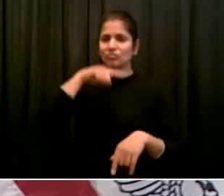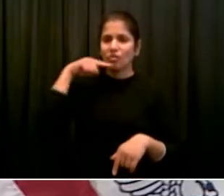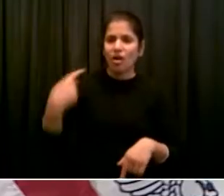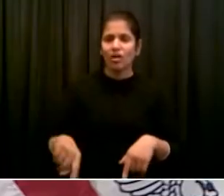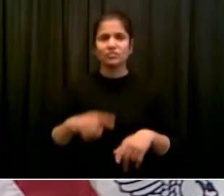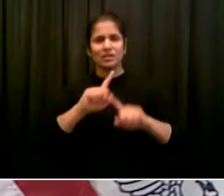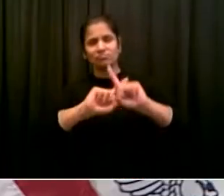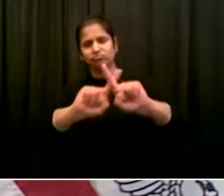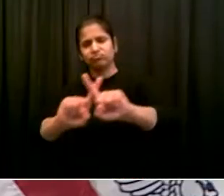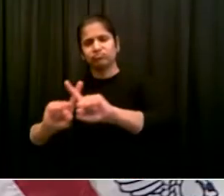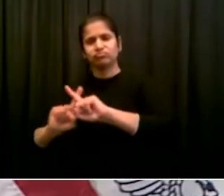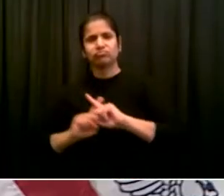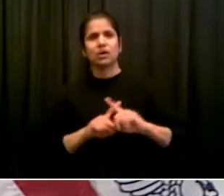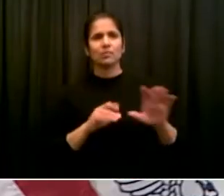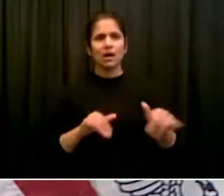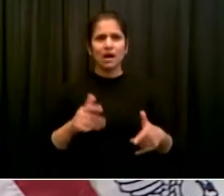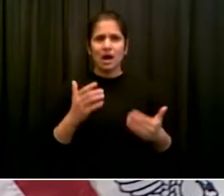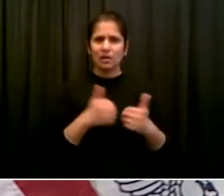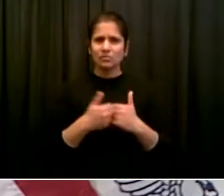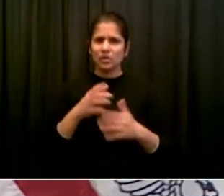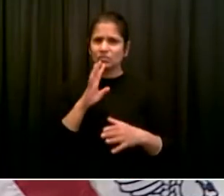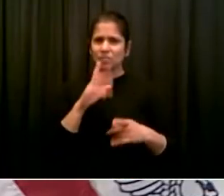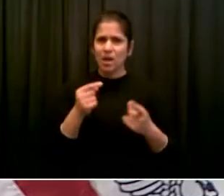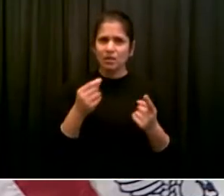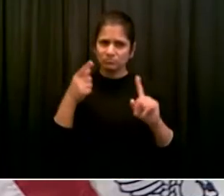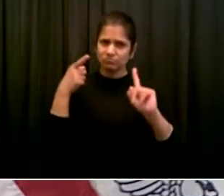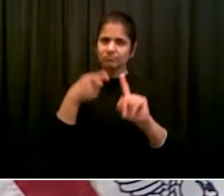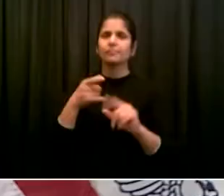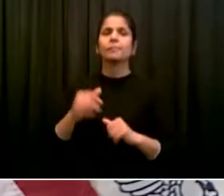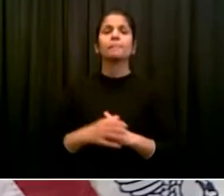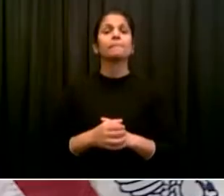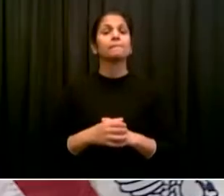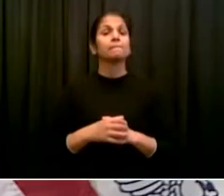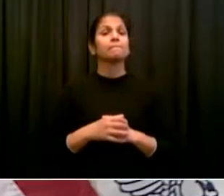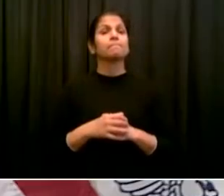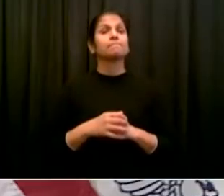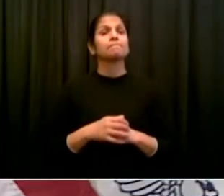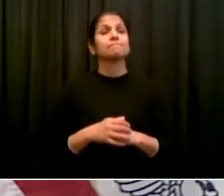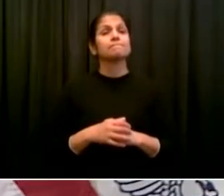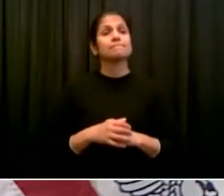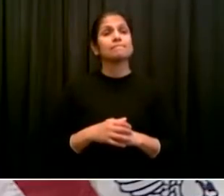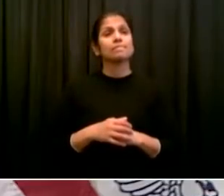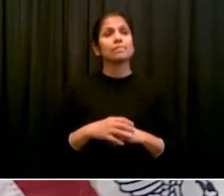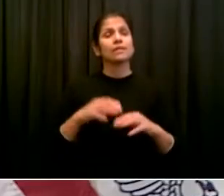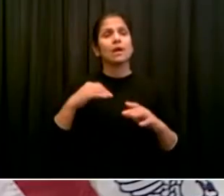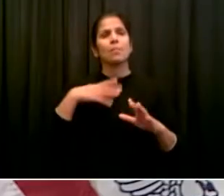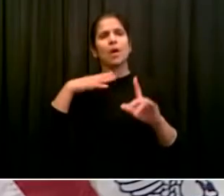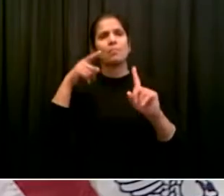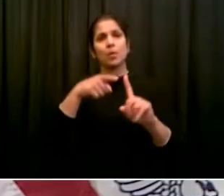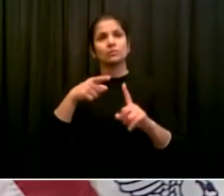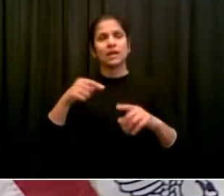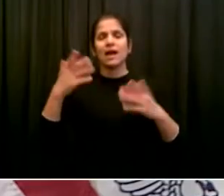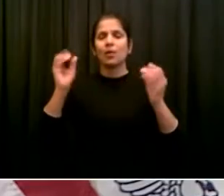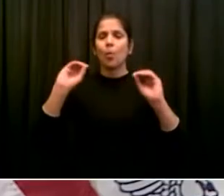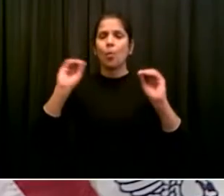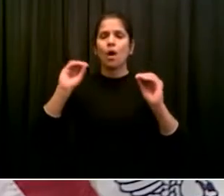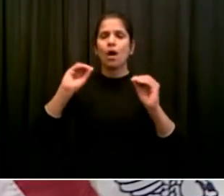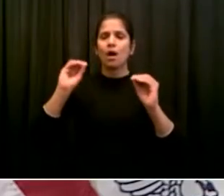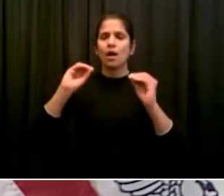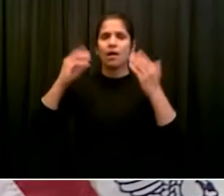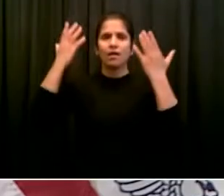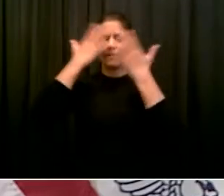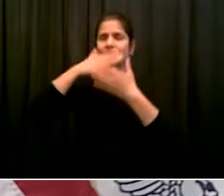And they all point to this invisibility as part of the problem in getting